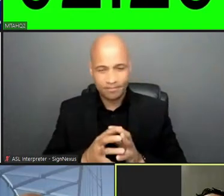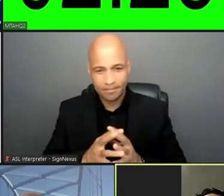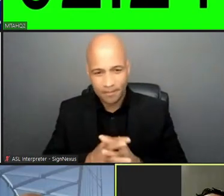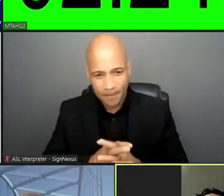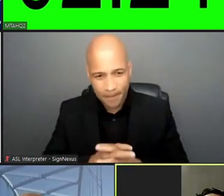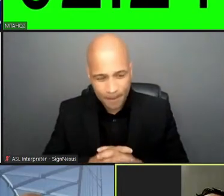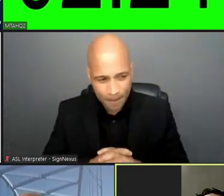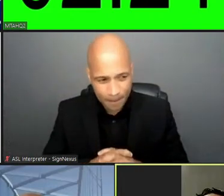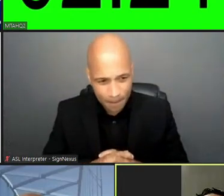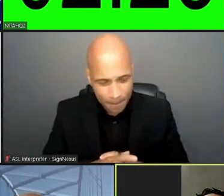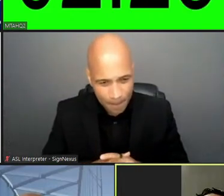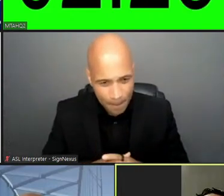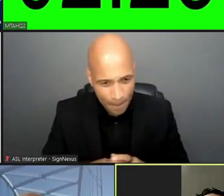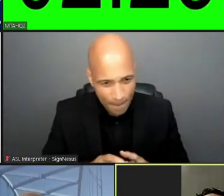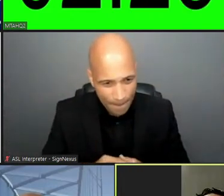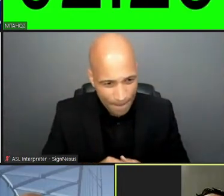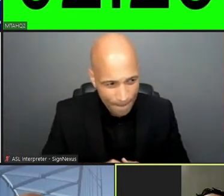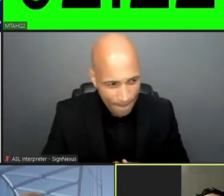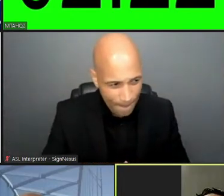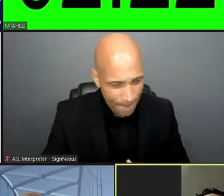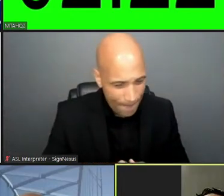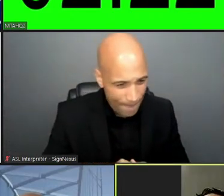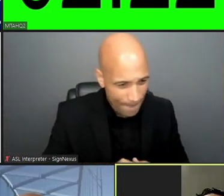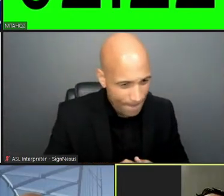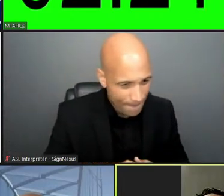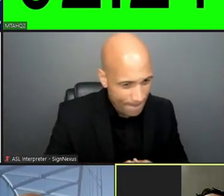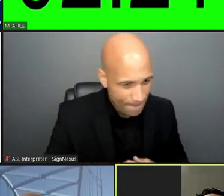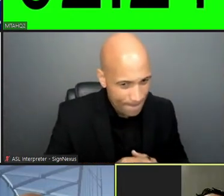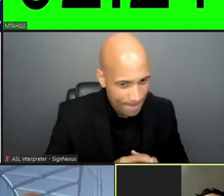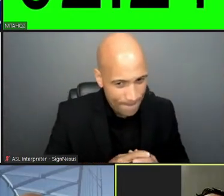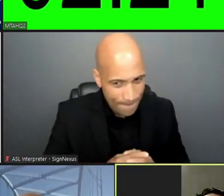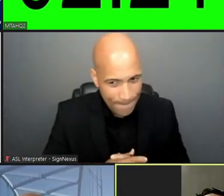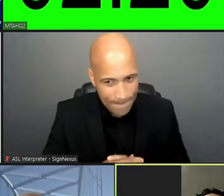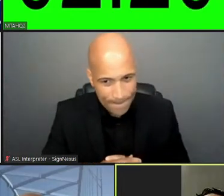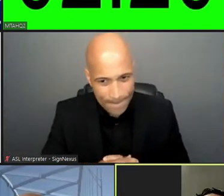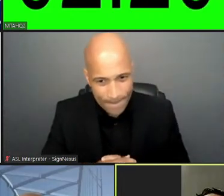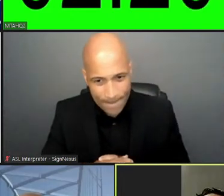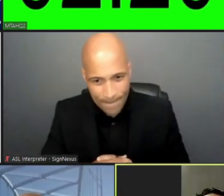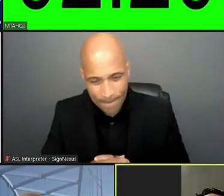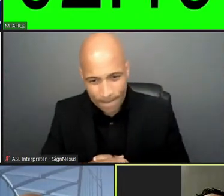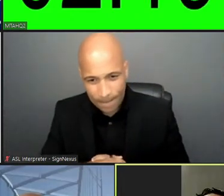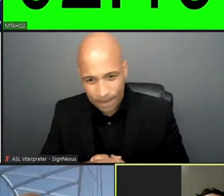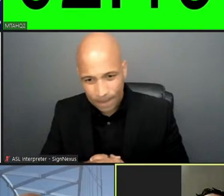is uh abomination it is